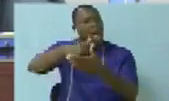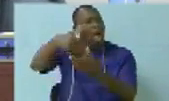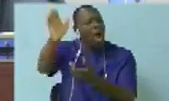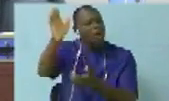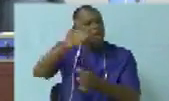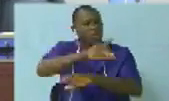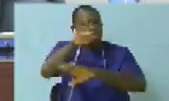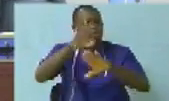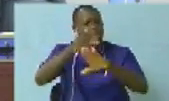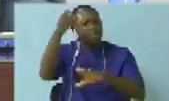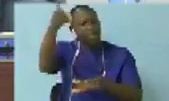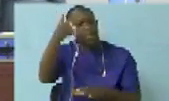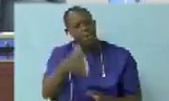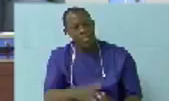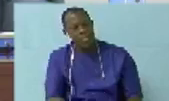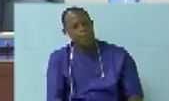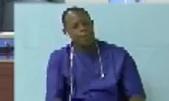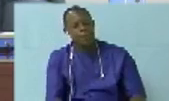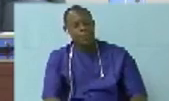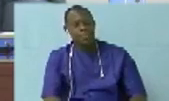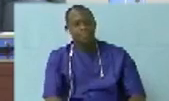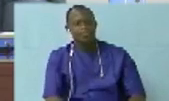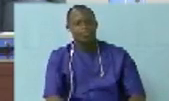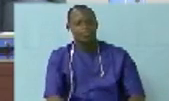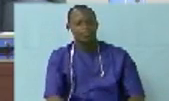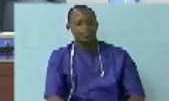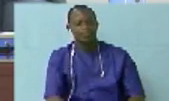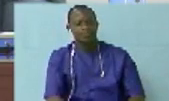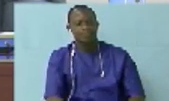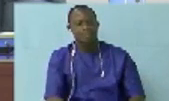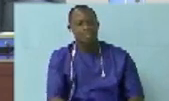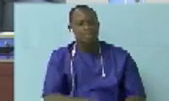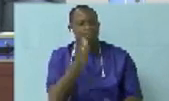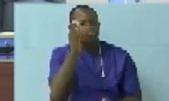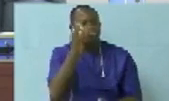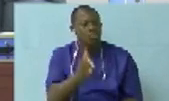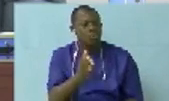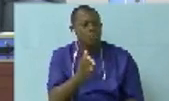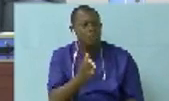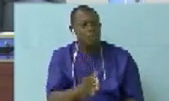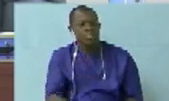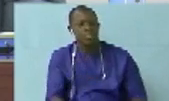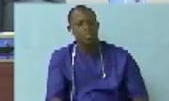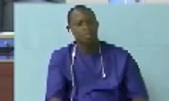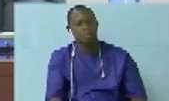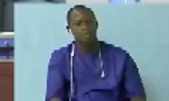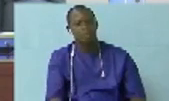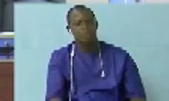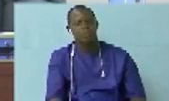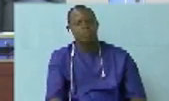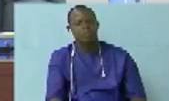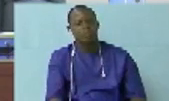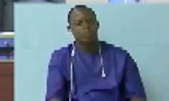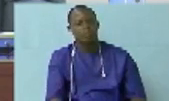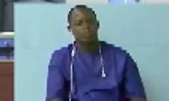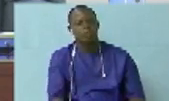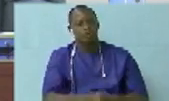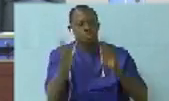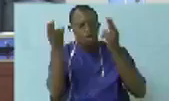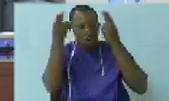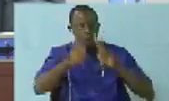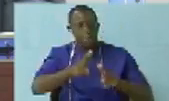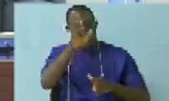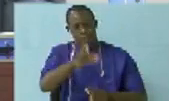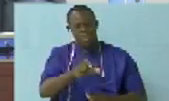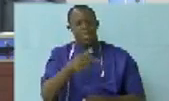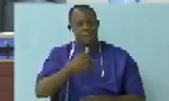ako womo ye kaninda puri ye la kilo bula banda. Is that true? Omutonya altiba. Council, I